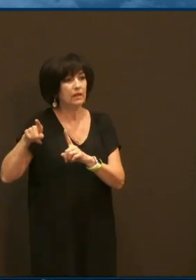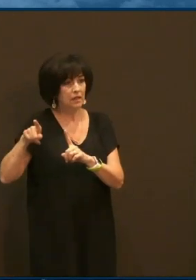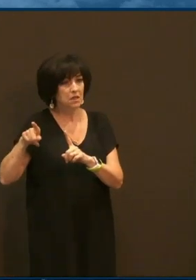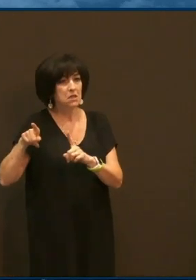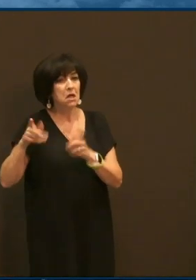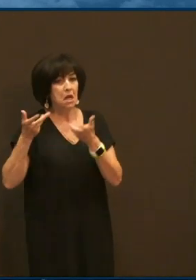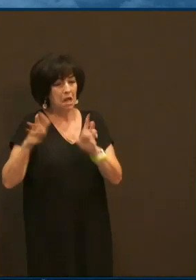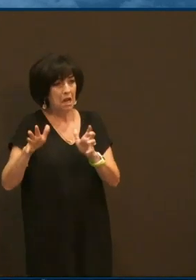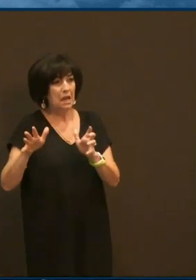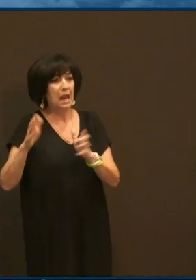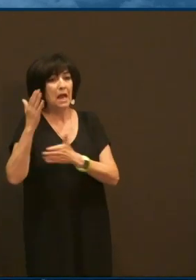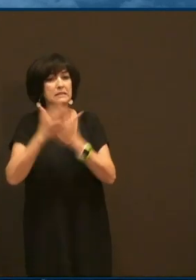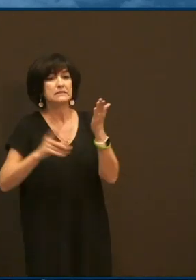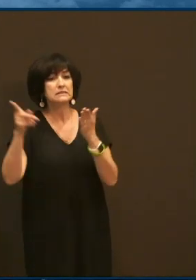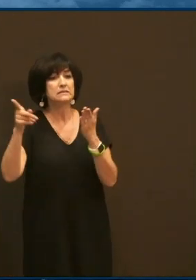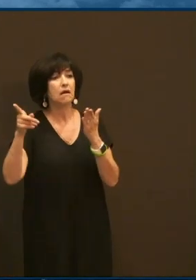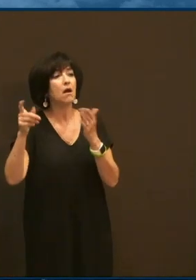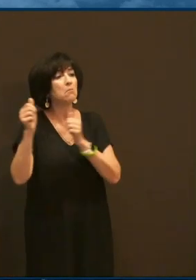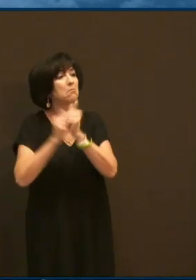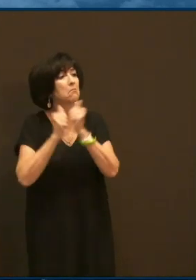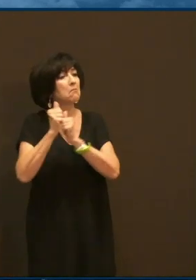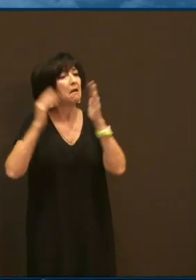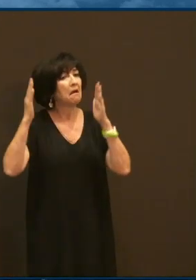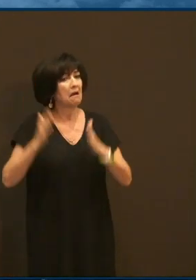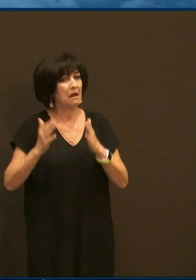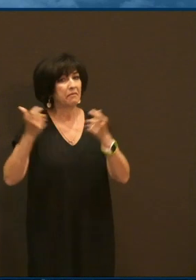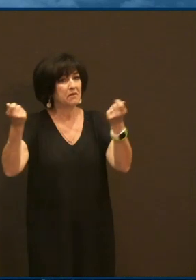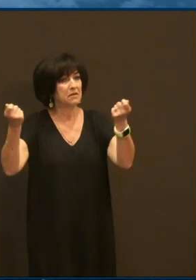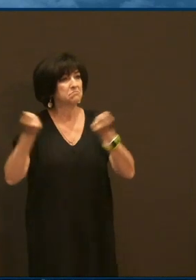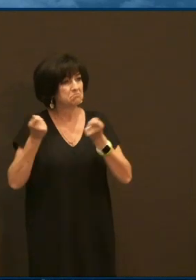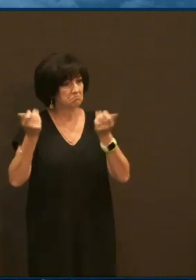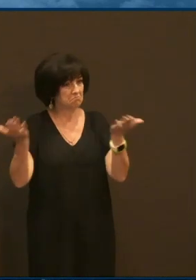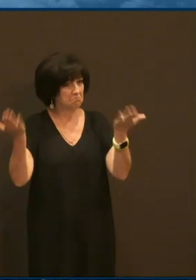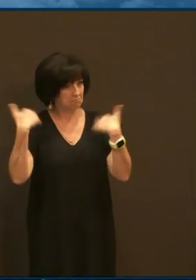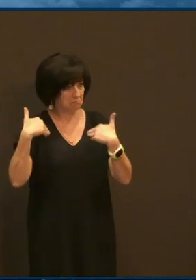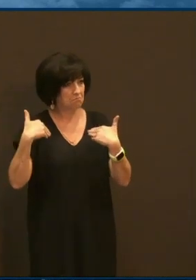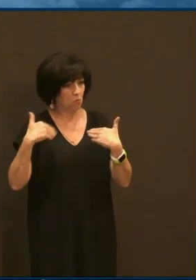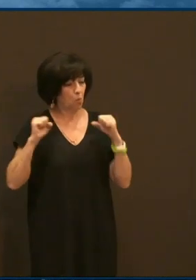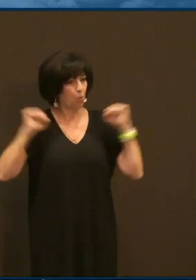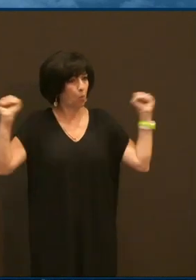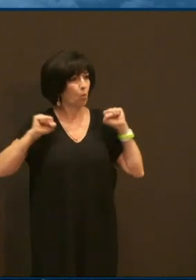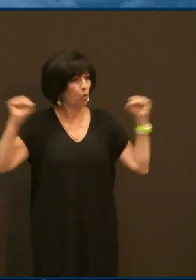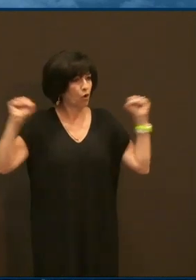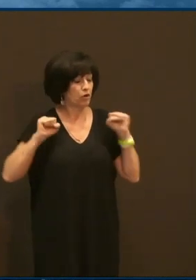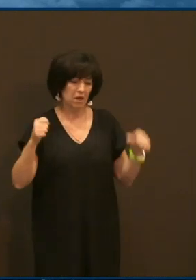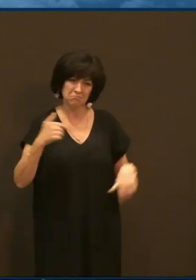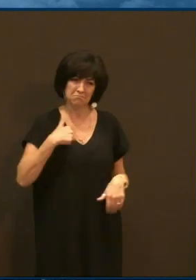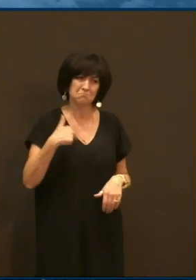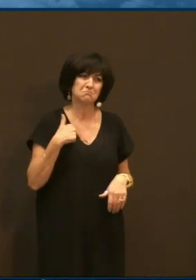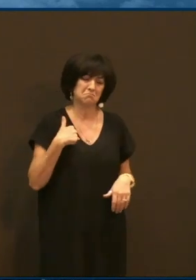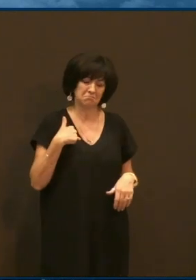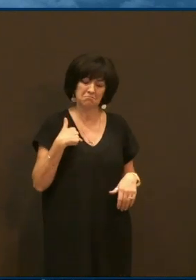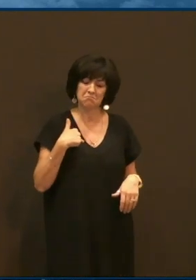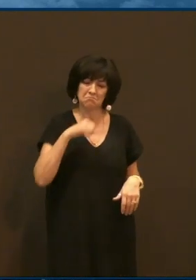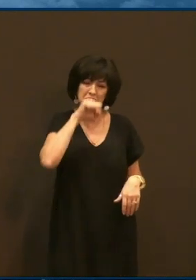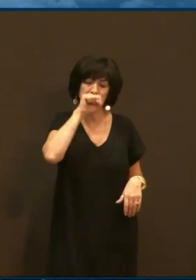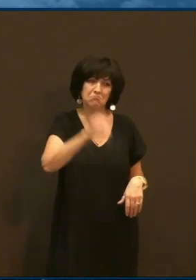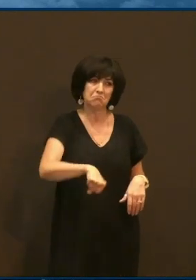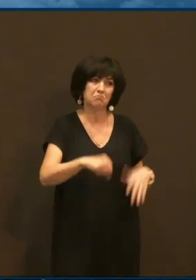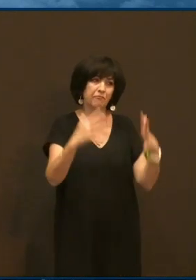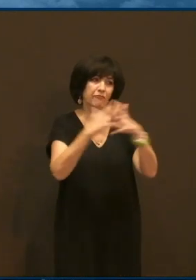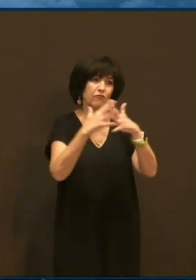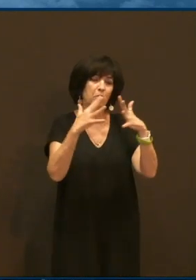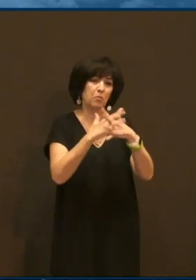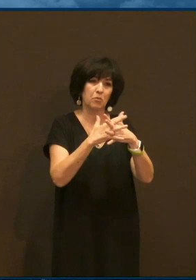to campus to work out. I just think if you think about football in particular, which I'm a big football fan,